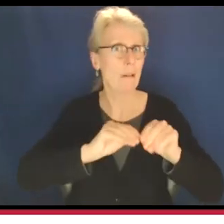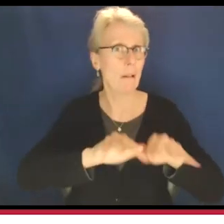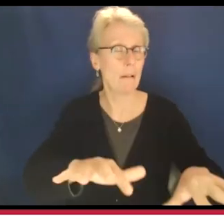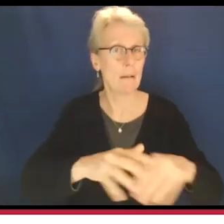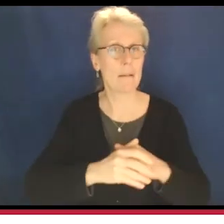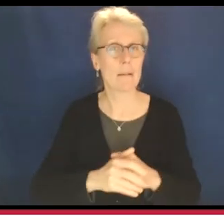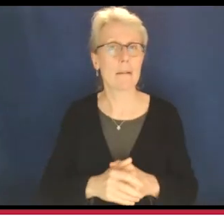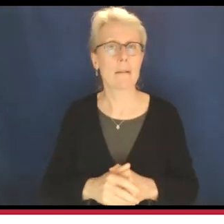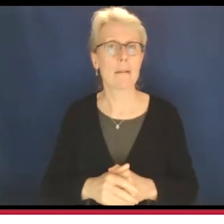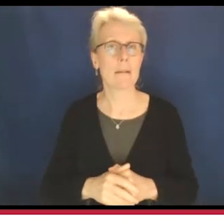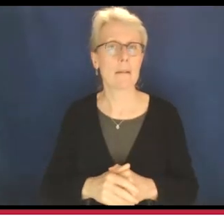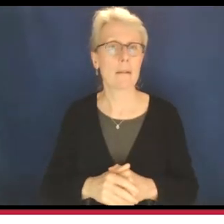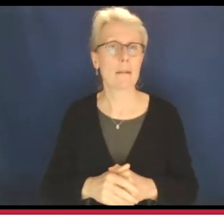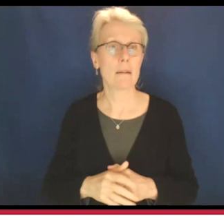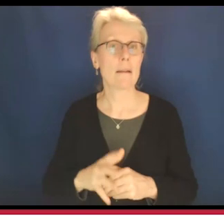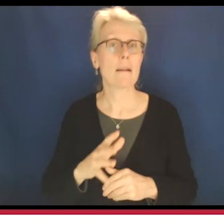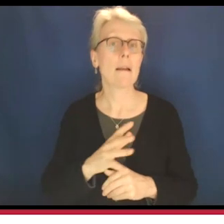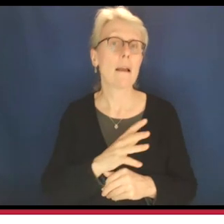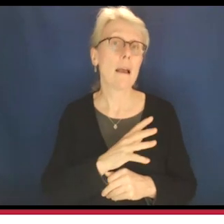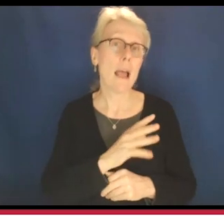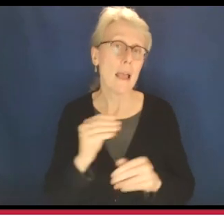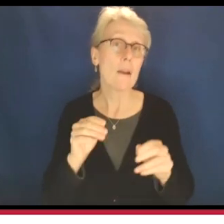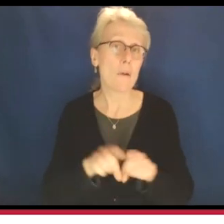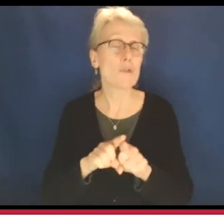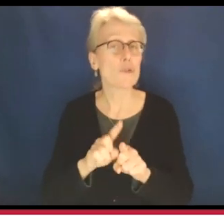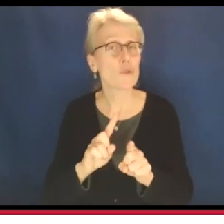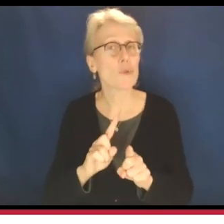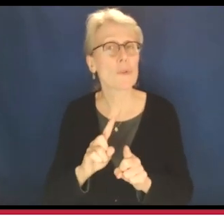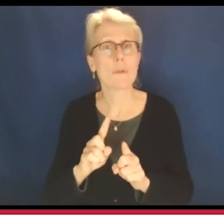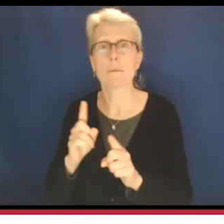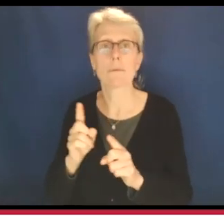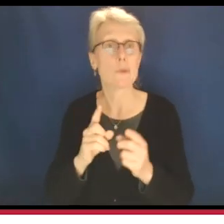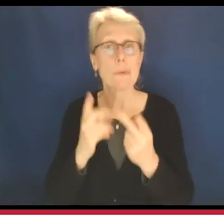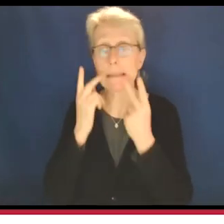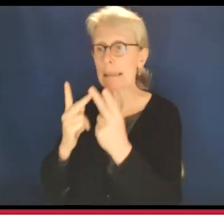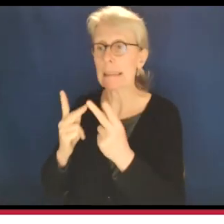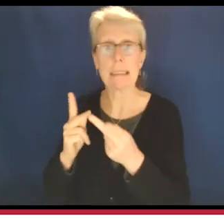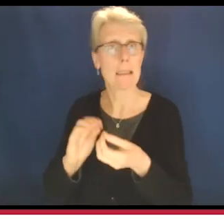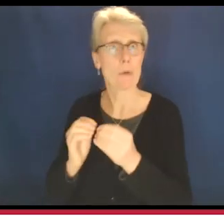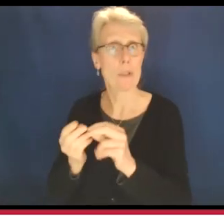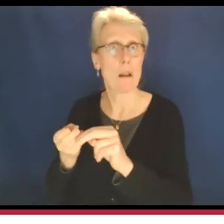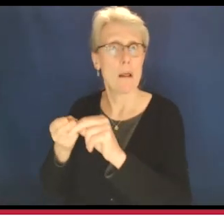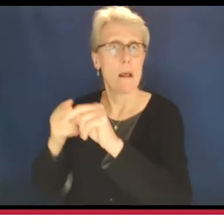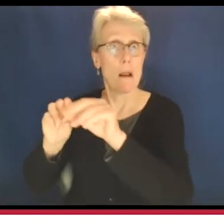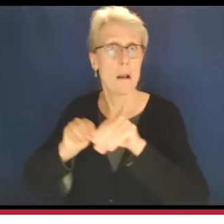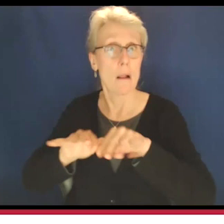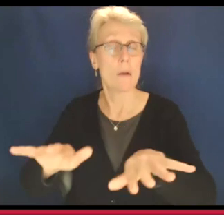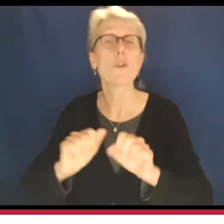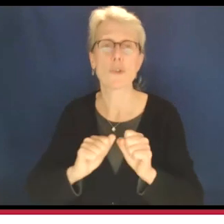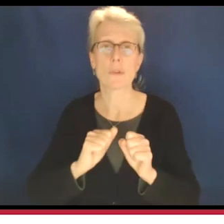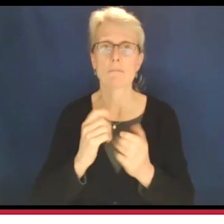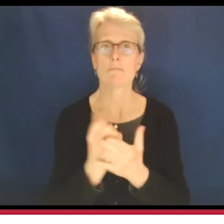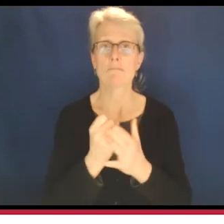including the infrastructure to do small scale containment when outbreaks occur. That doesn't solve everything. We've seen,